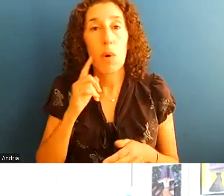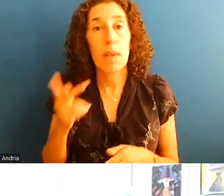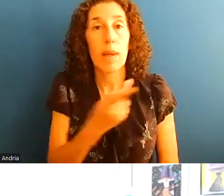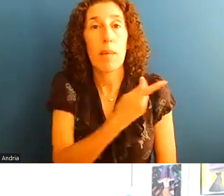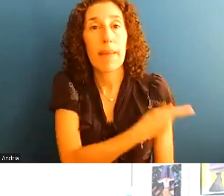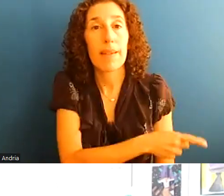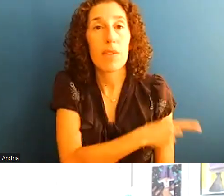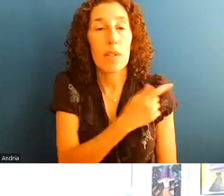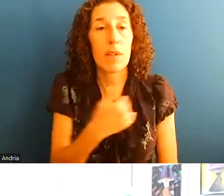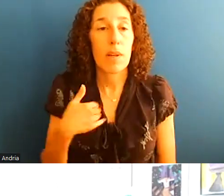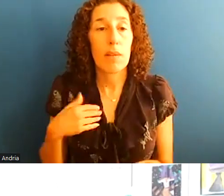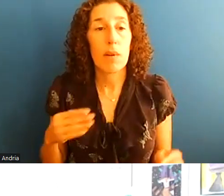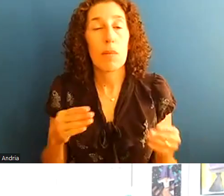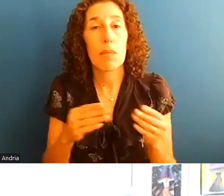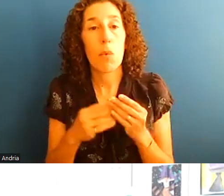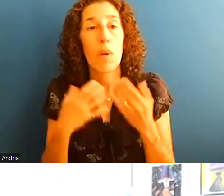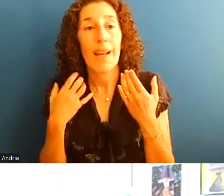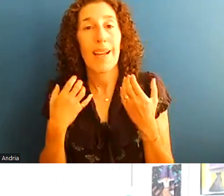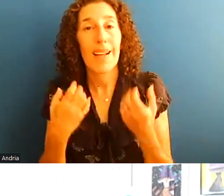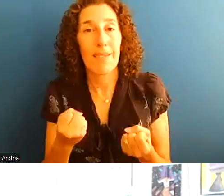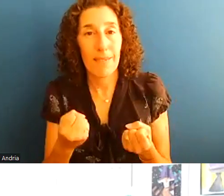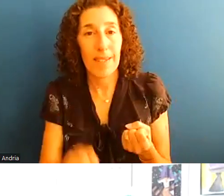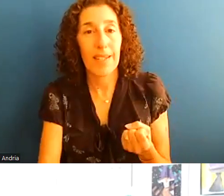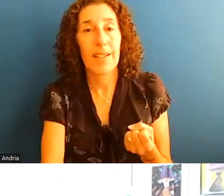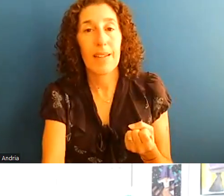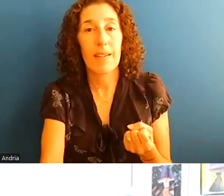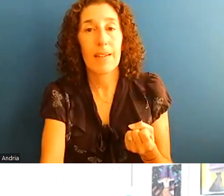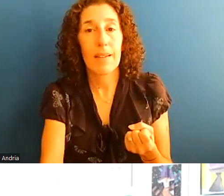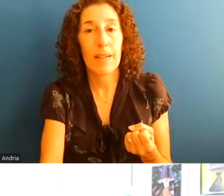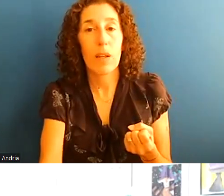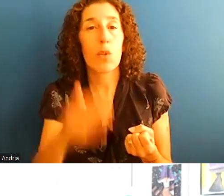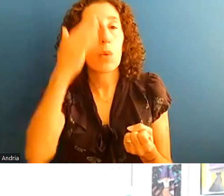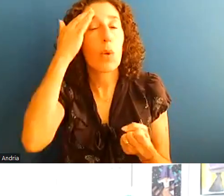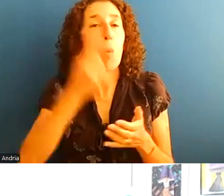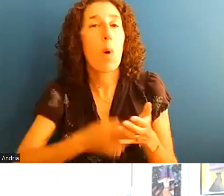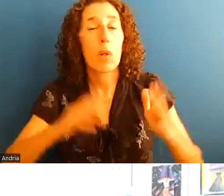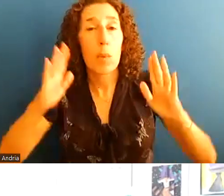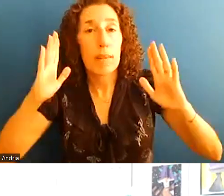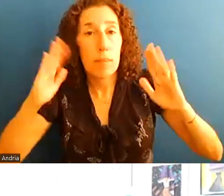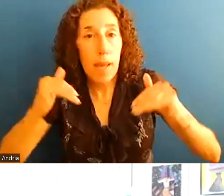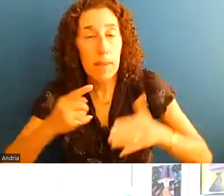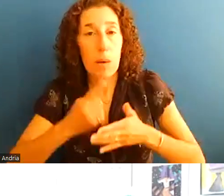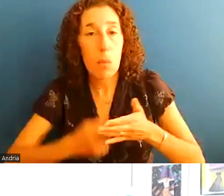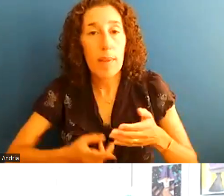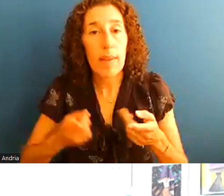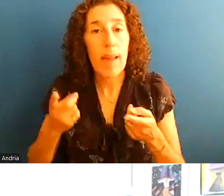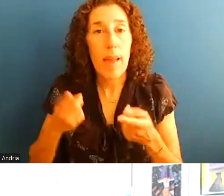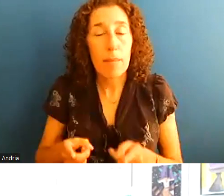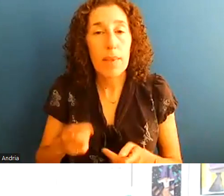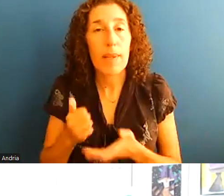what's going to be happening with their case, and what's going on, and makes them have some kind of level of comfort